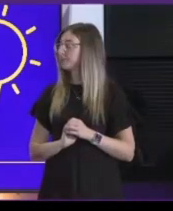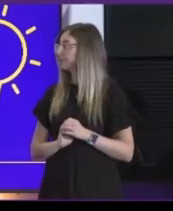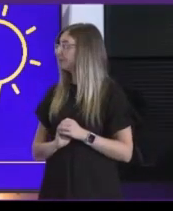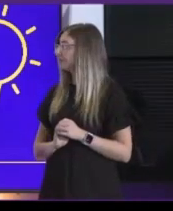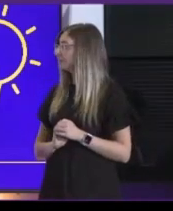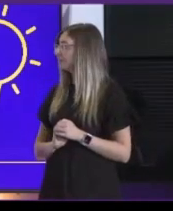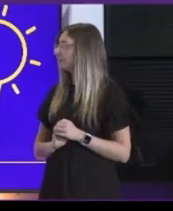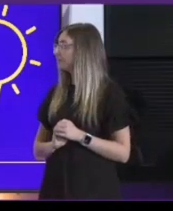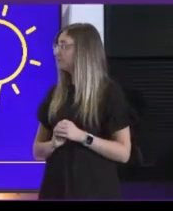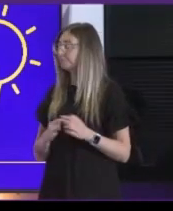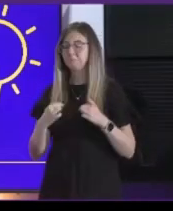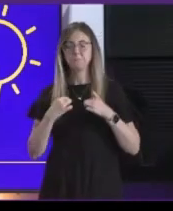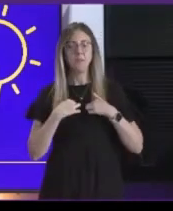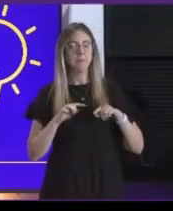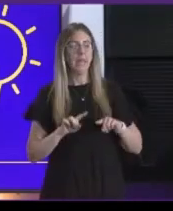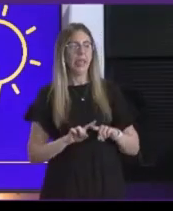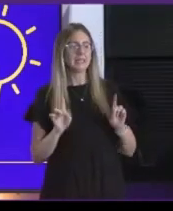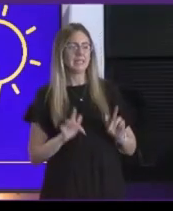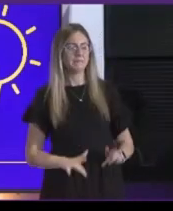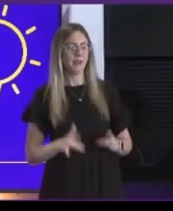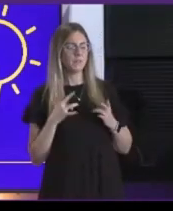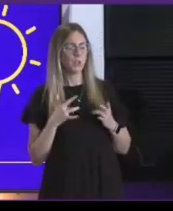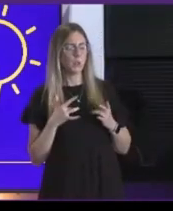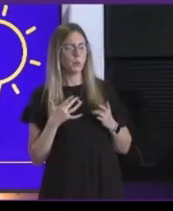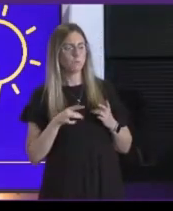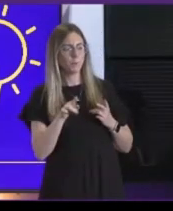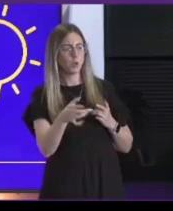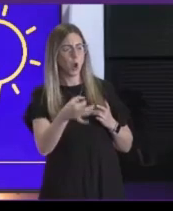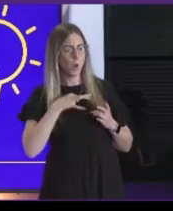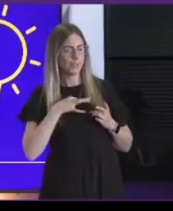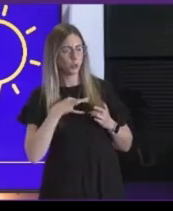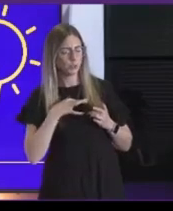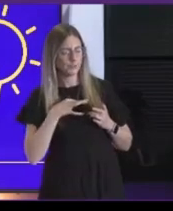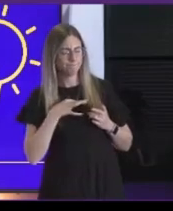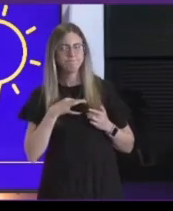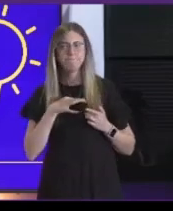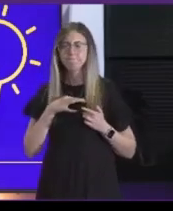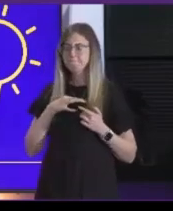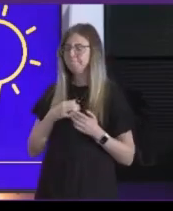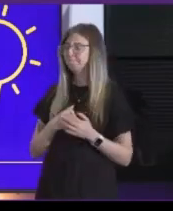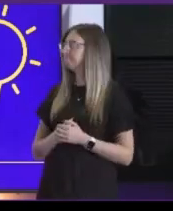I think I take a different, maybe a different angle from your question.